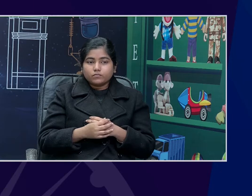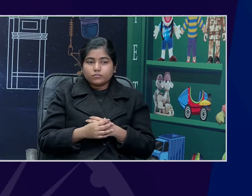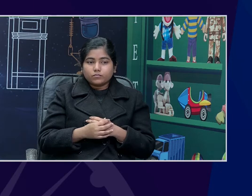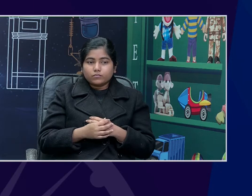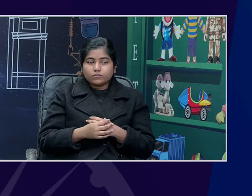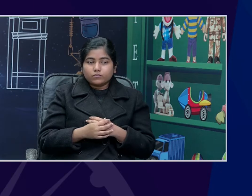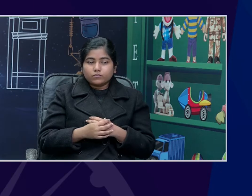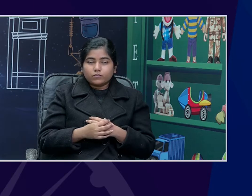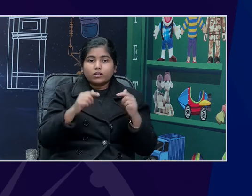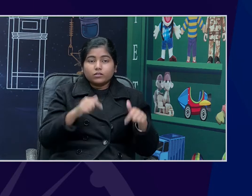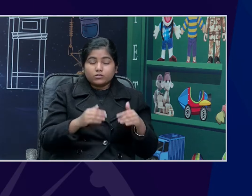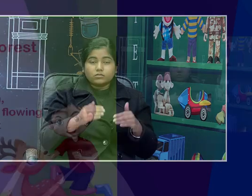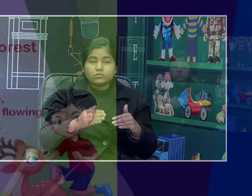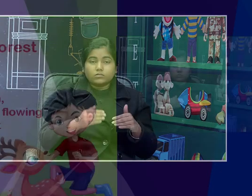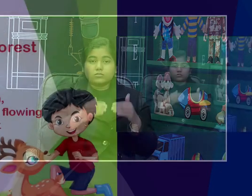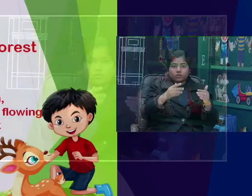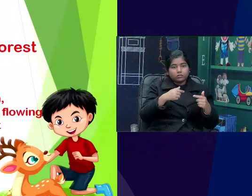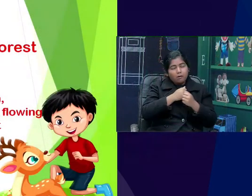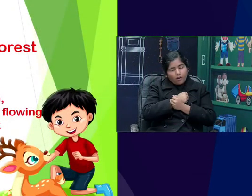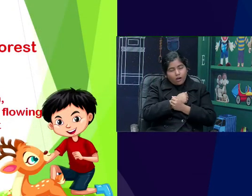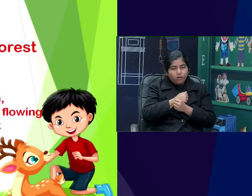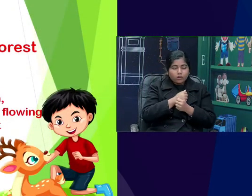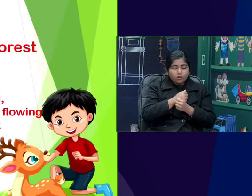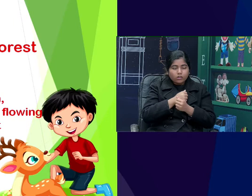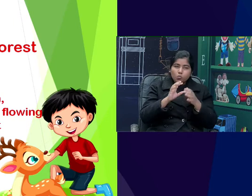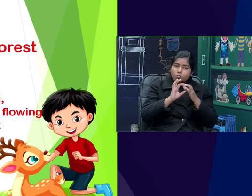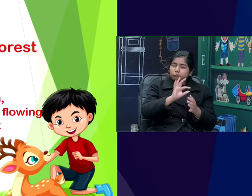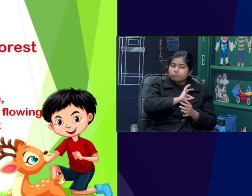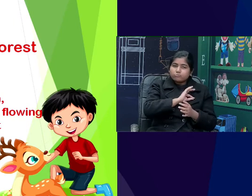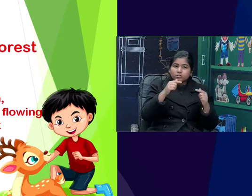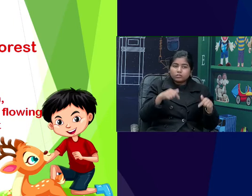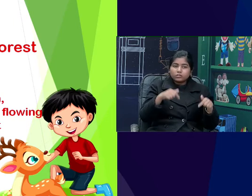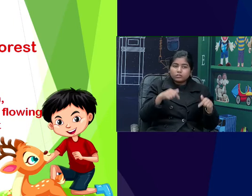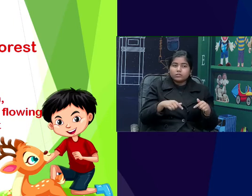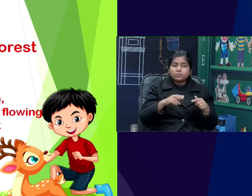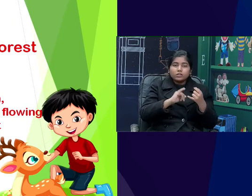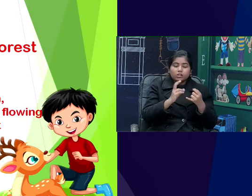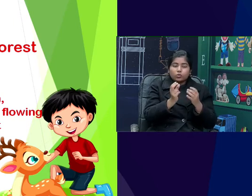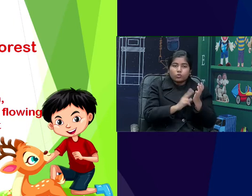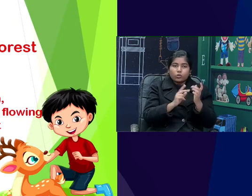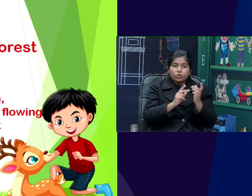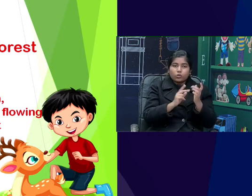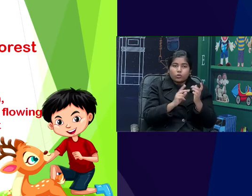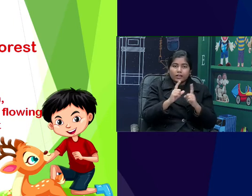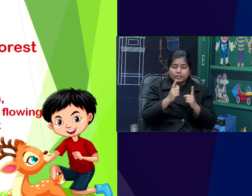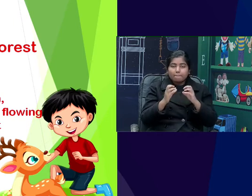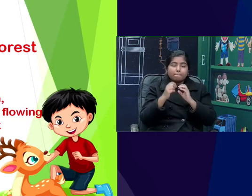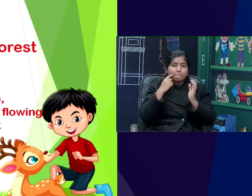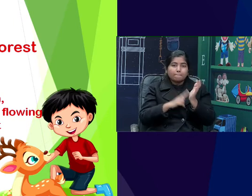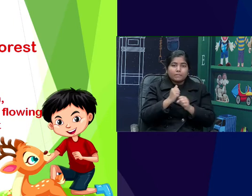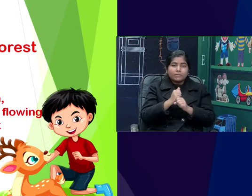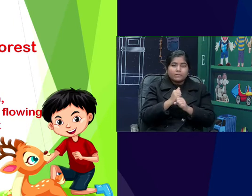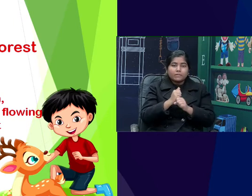And this, the next one, is my favorite. It's called the sound bingo. So it's a very simple